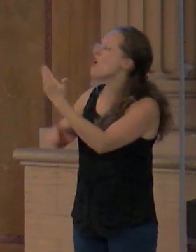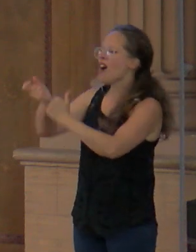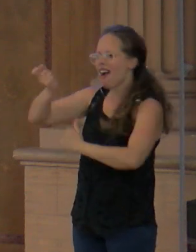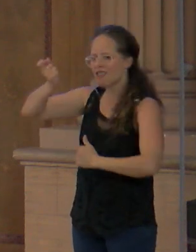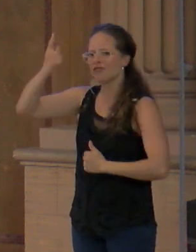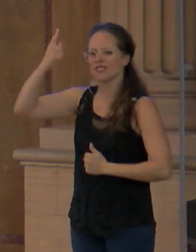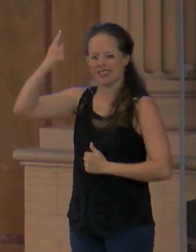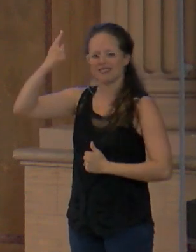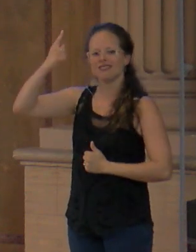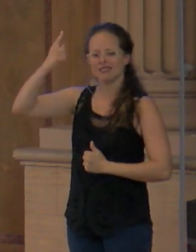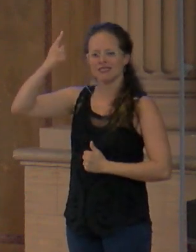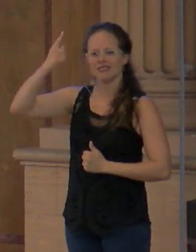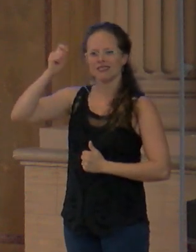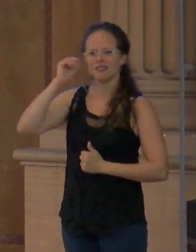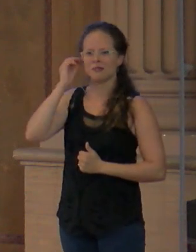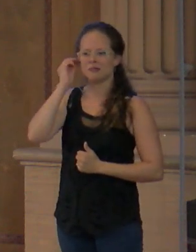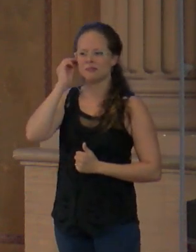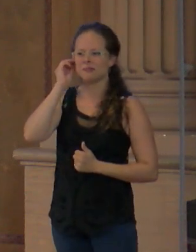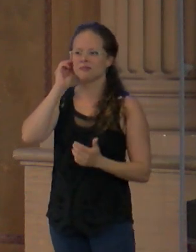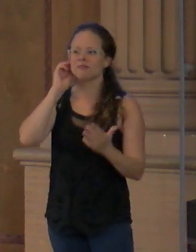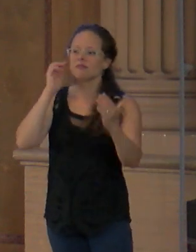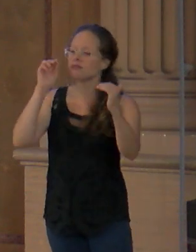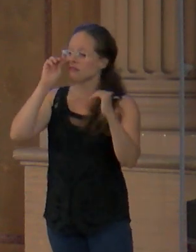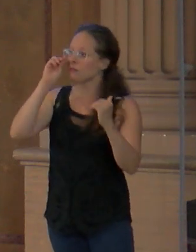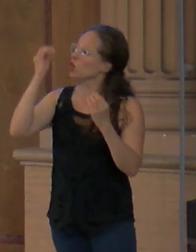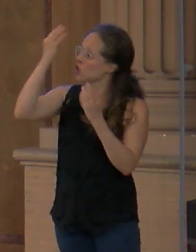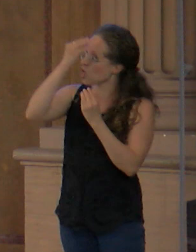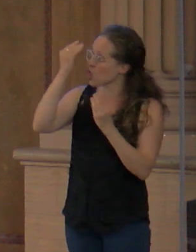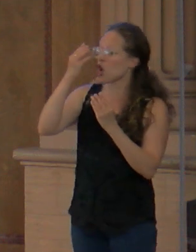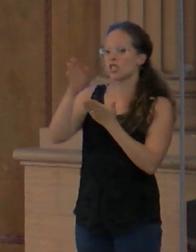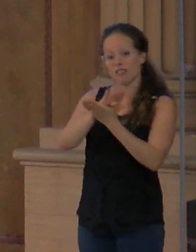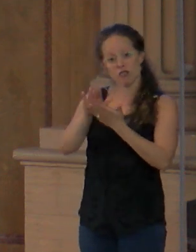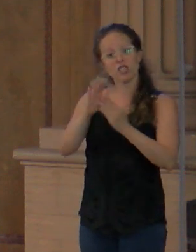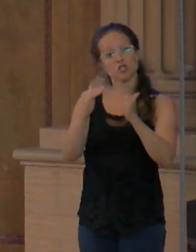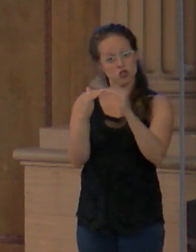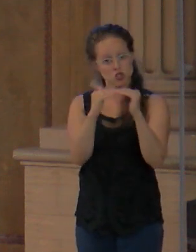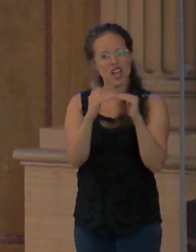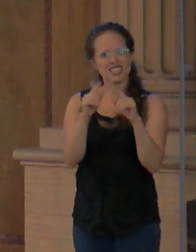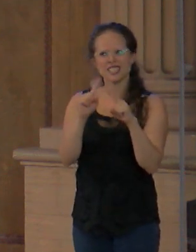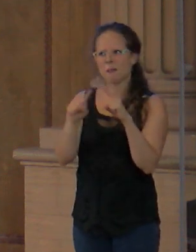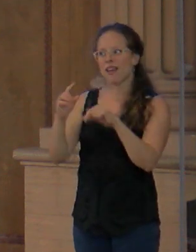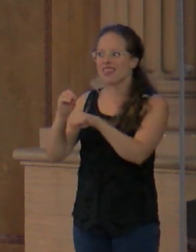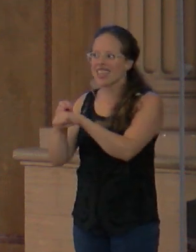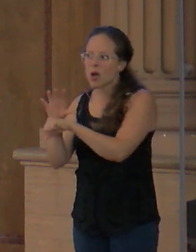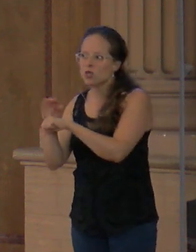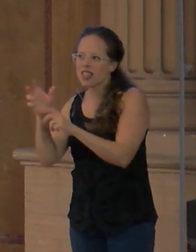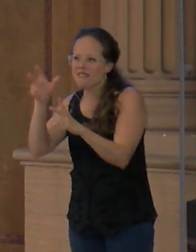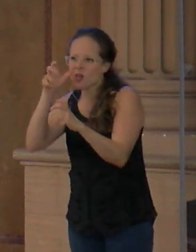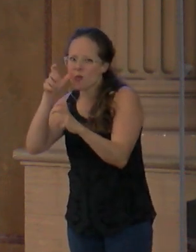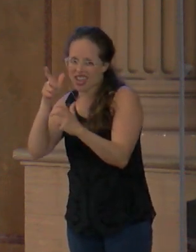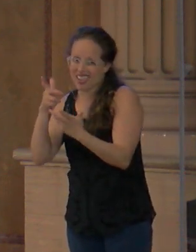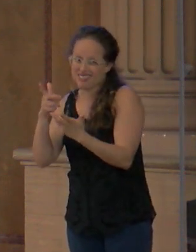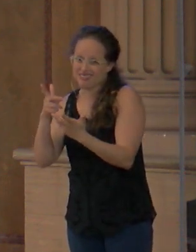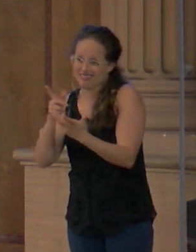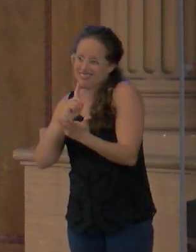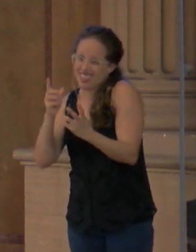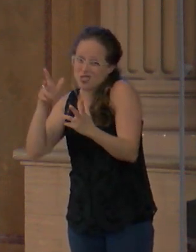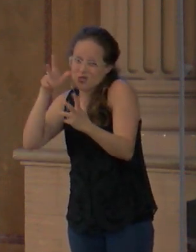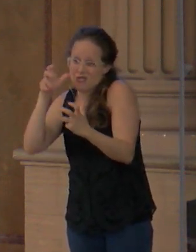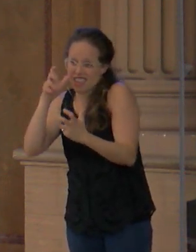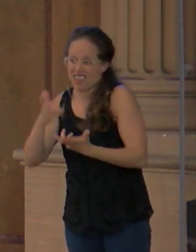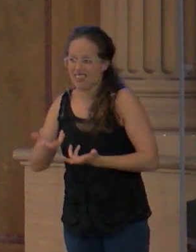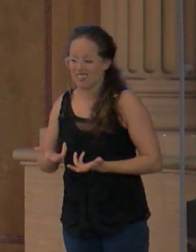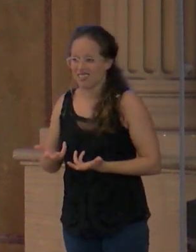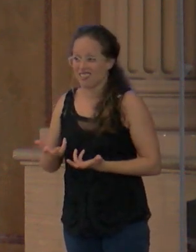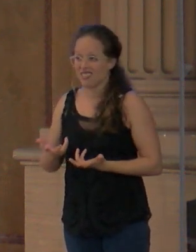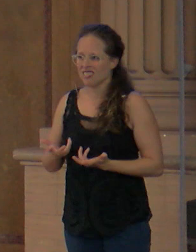Proverbs 12:5 says, the thoughts of the righteous are just, the counsels of the wicked are deceitful. So wicked people will do wickedness and just people will do justice. But if